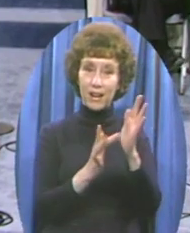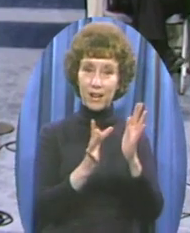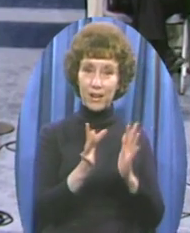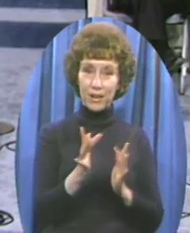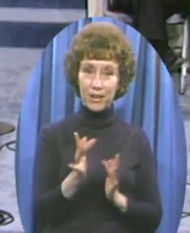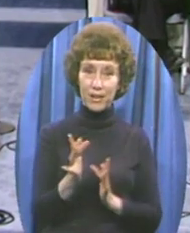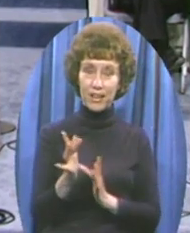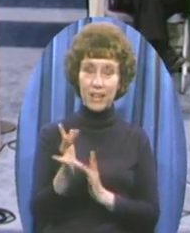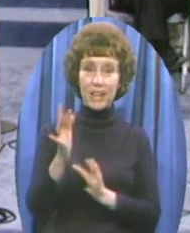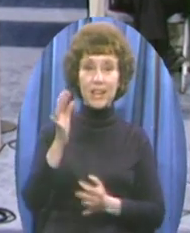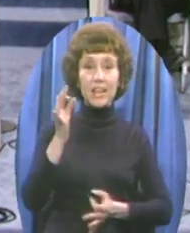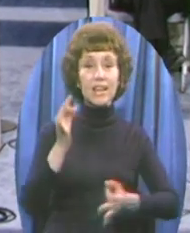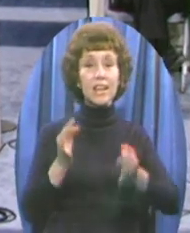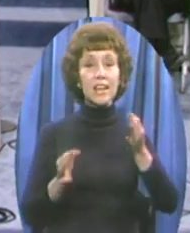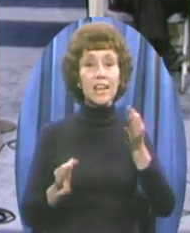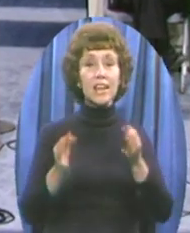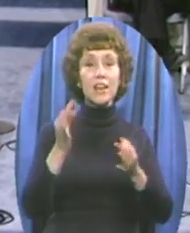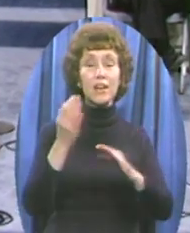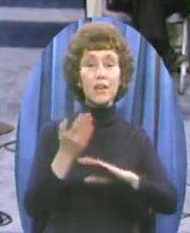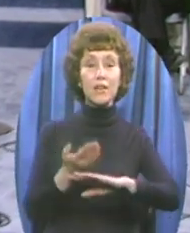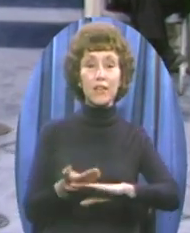thou. And